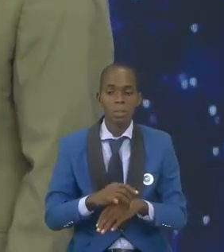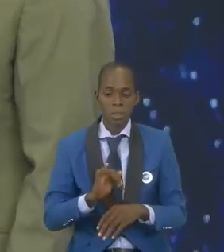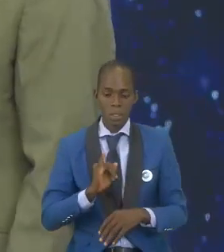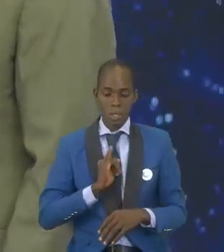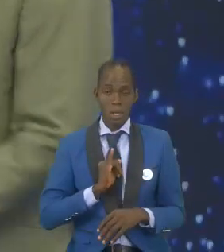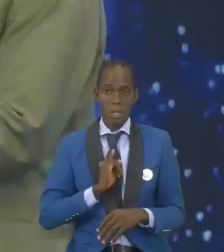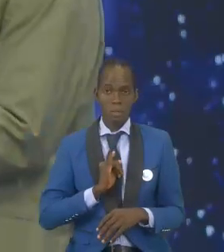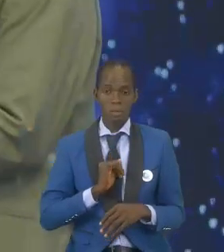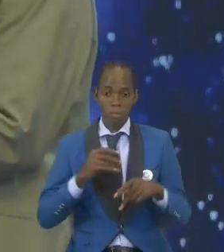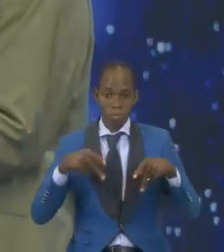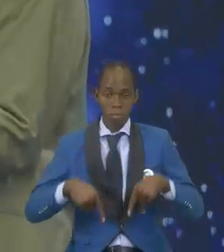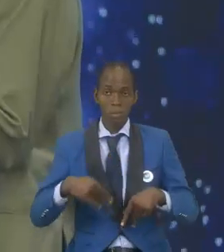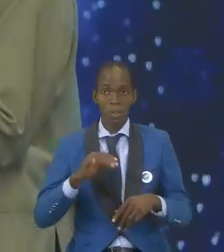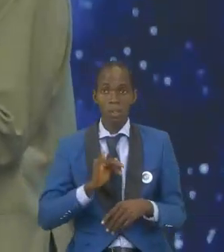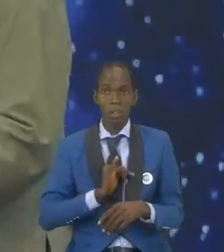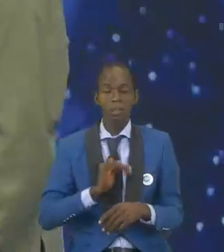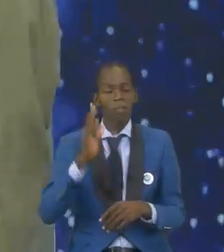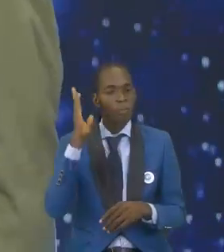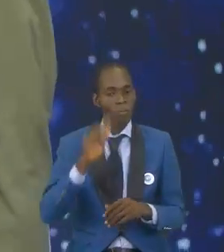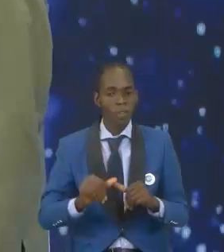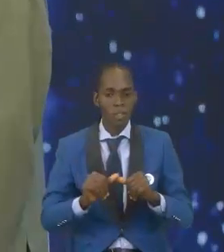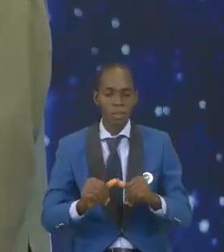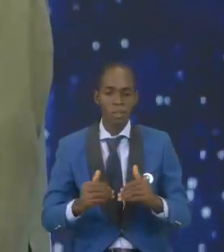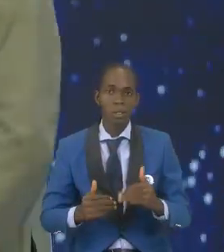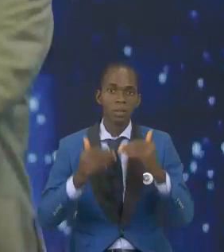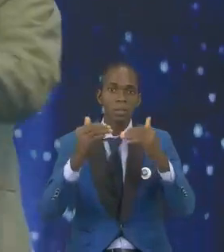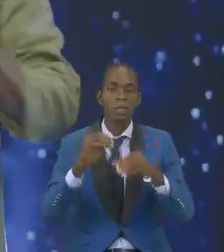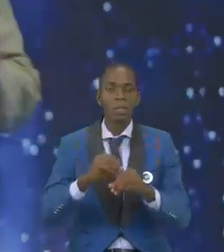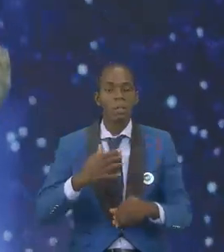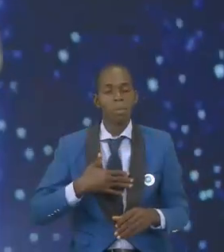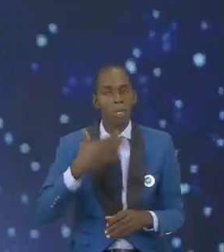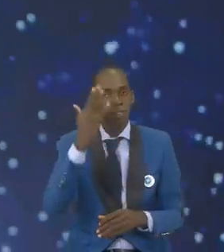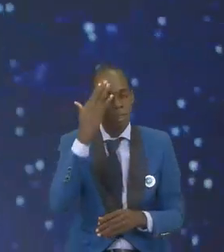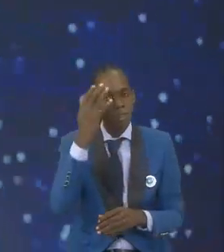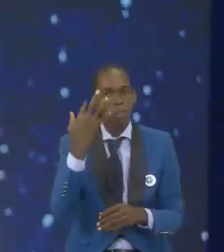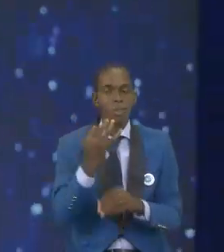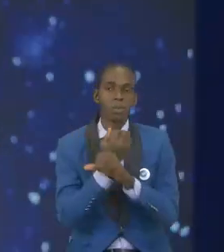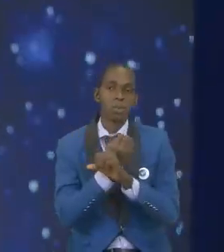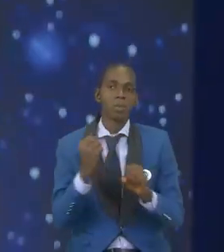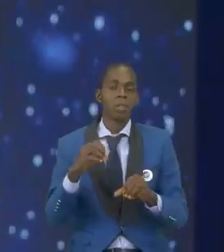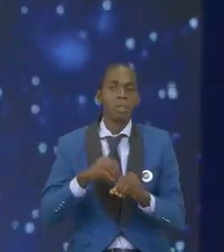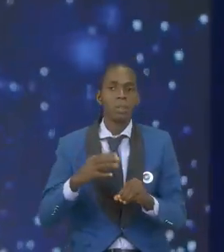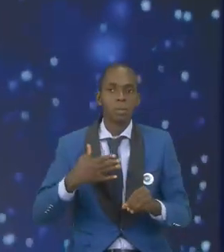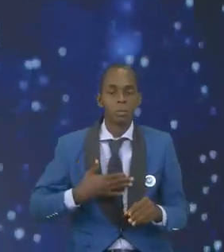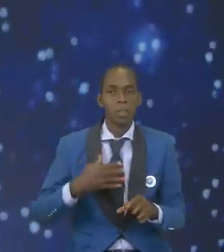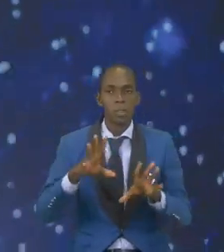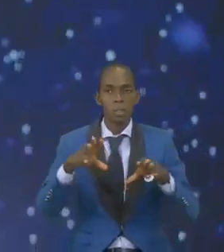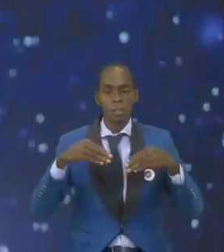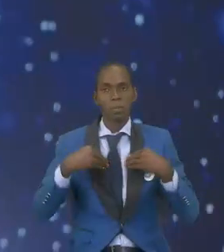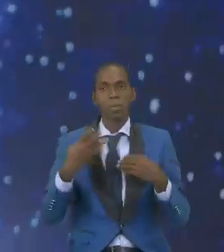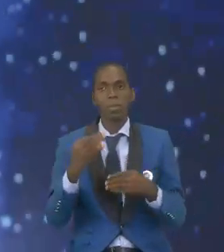salvation, in my acknowledgement of the Savior, in my understanding